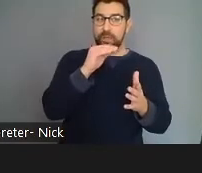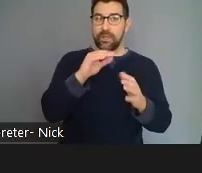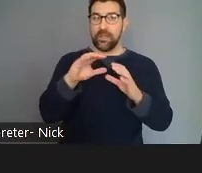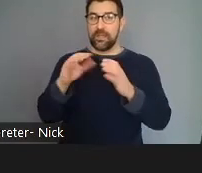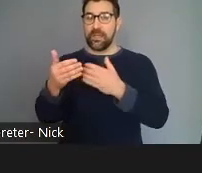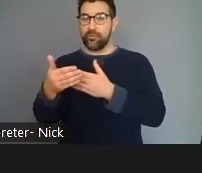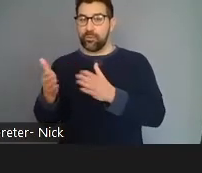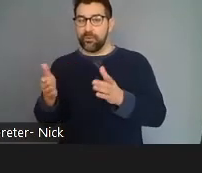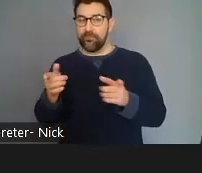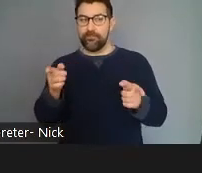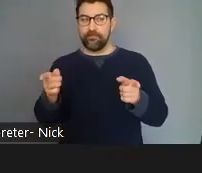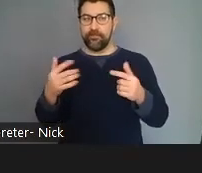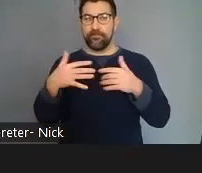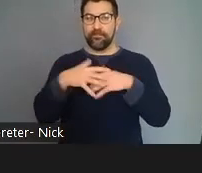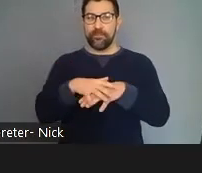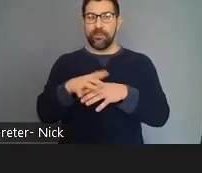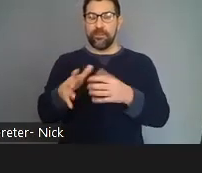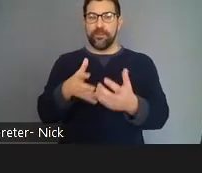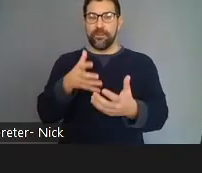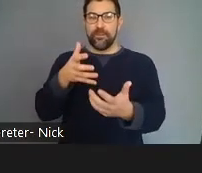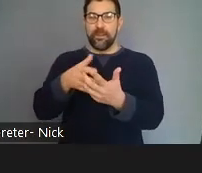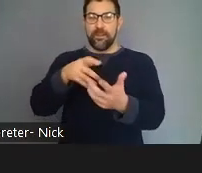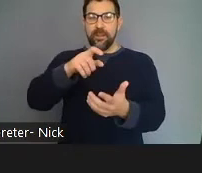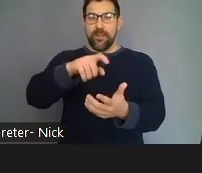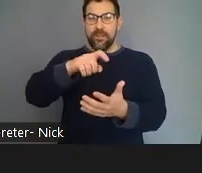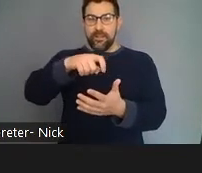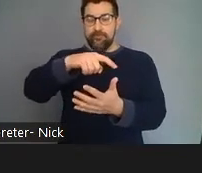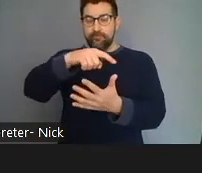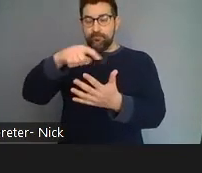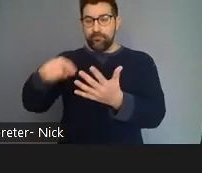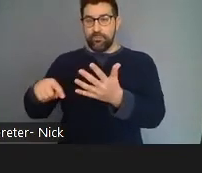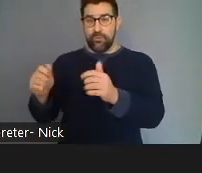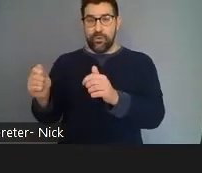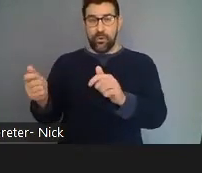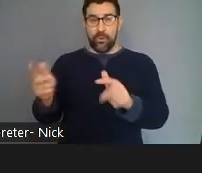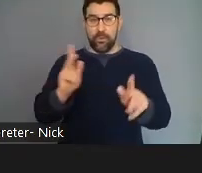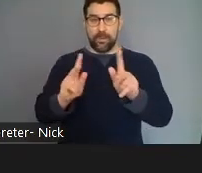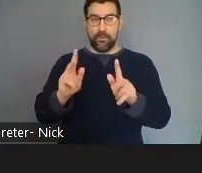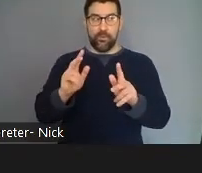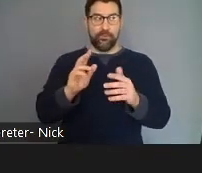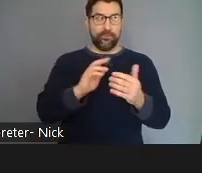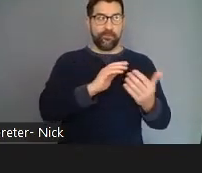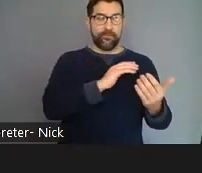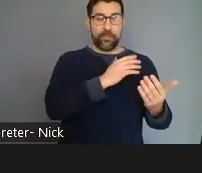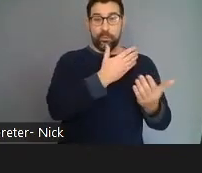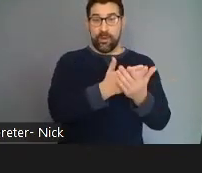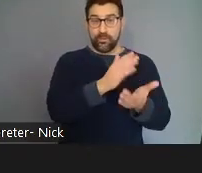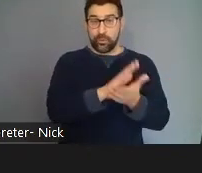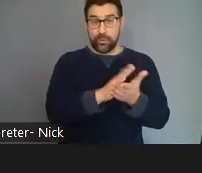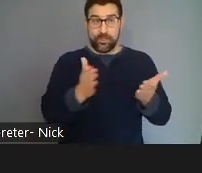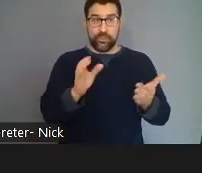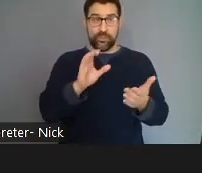also starts with accommodating everyone's needs. Whether that's how you get to school. We've had an issue here in Chicago